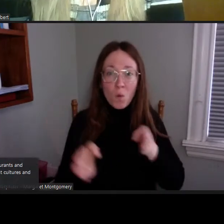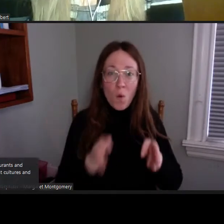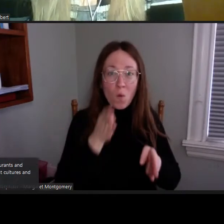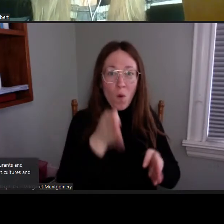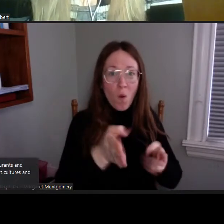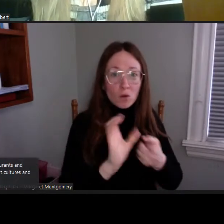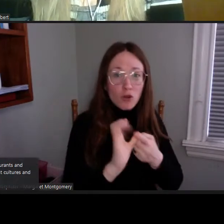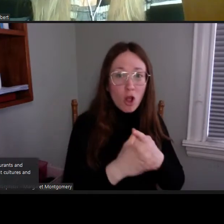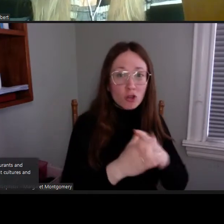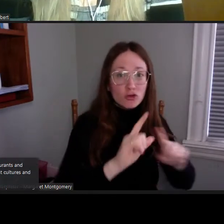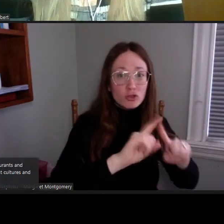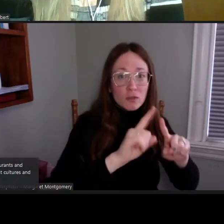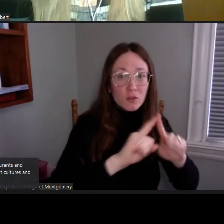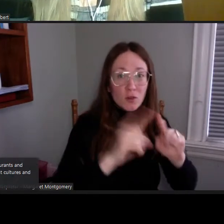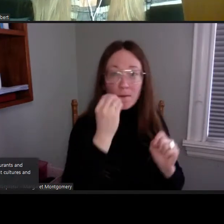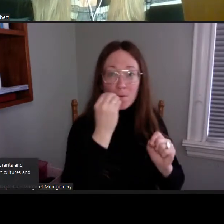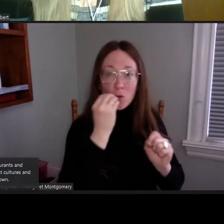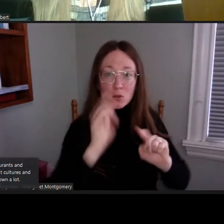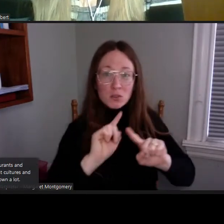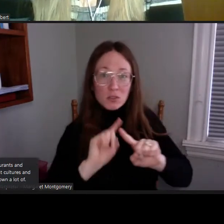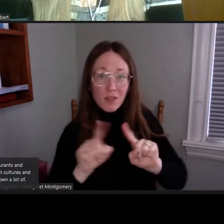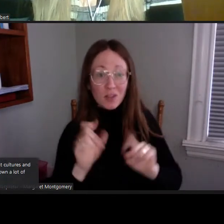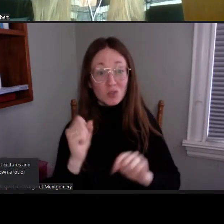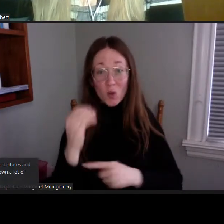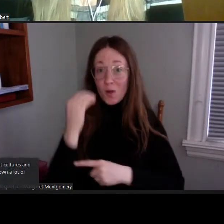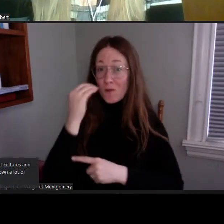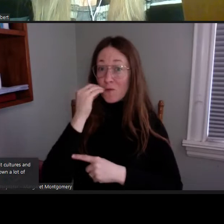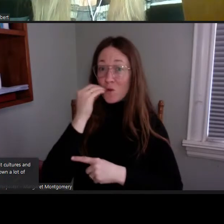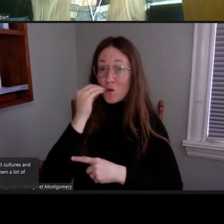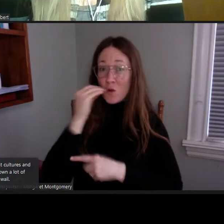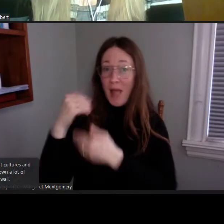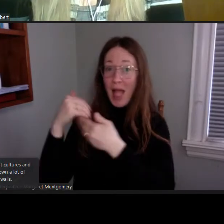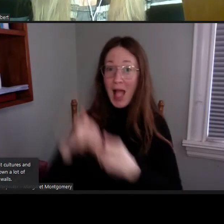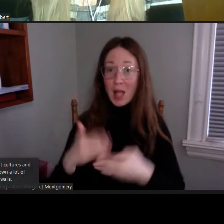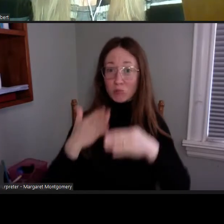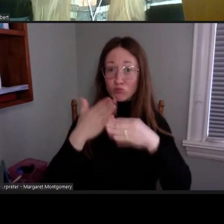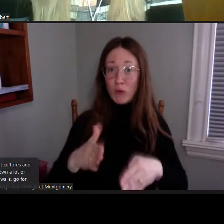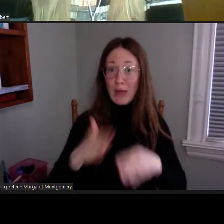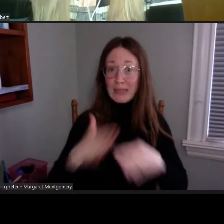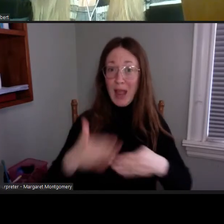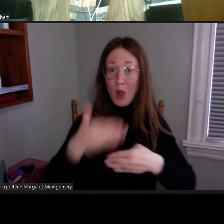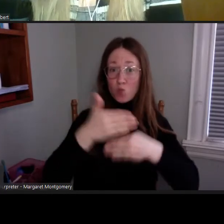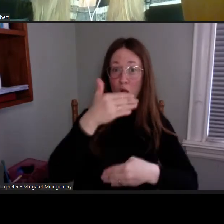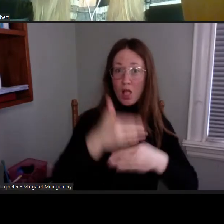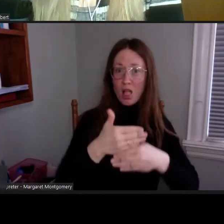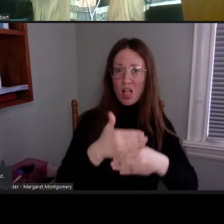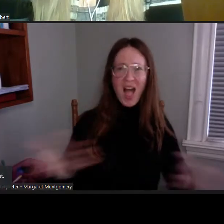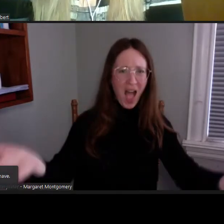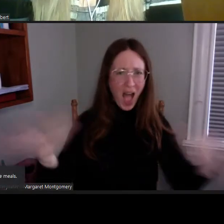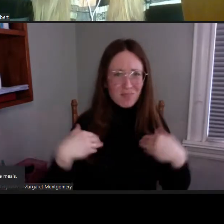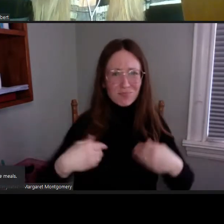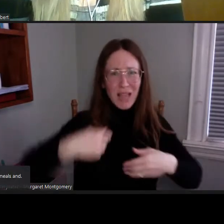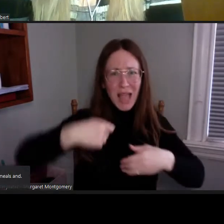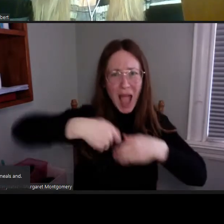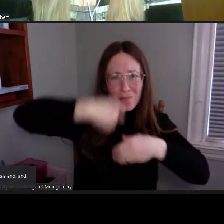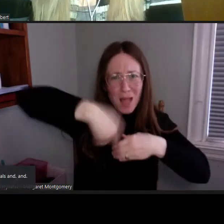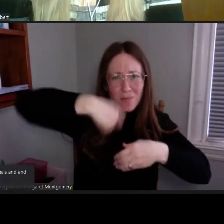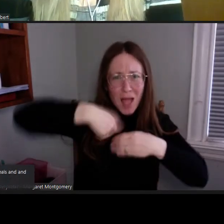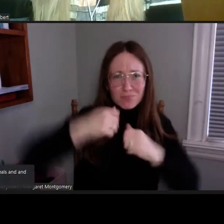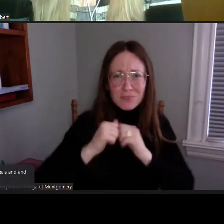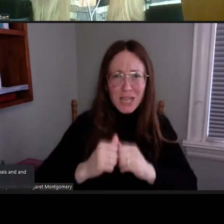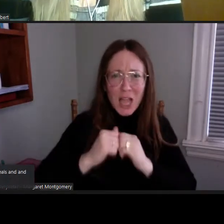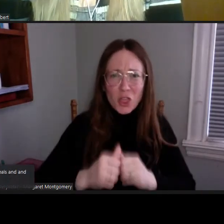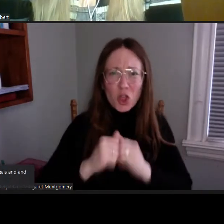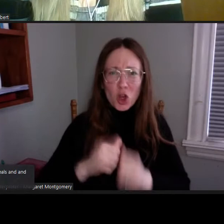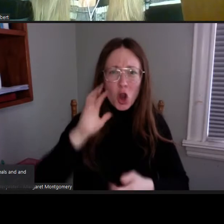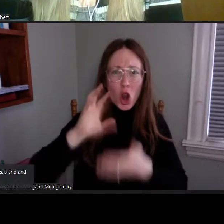so if food helps break down a lot of barriers and help break down the walls, go for it. Let's just have meals and learn about each